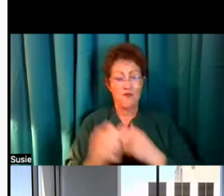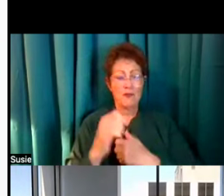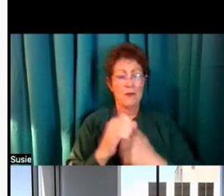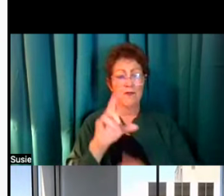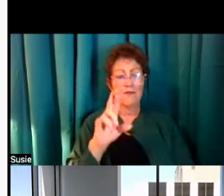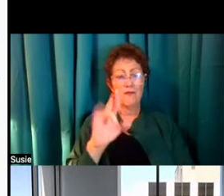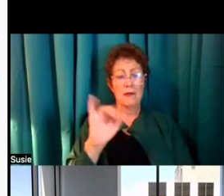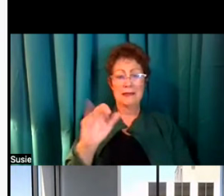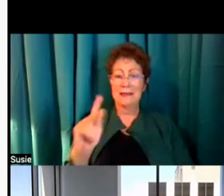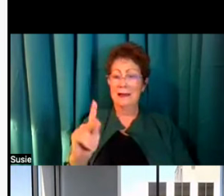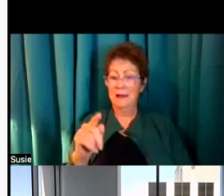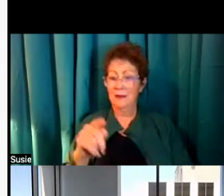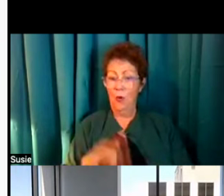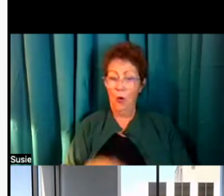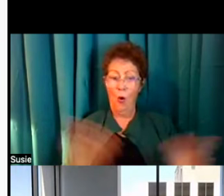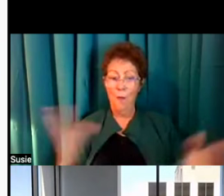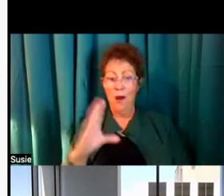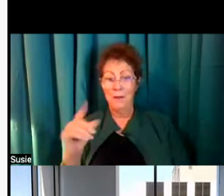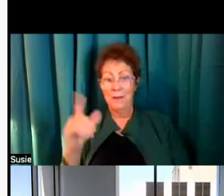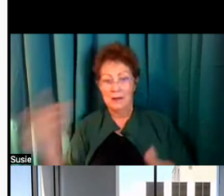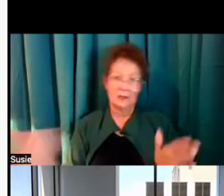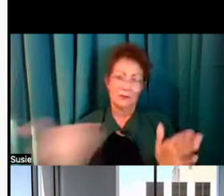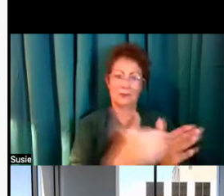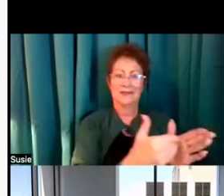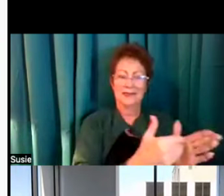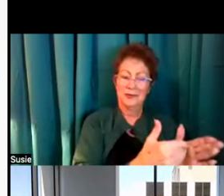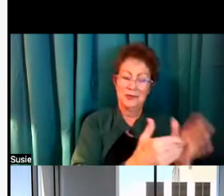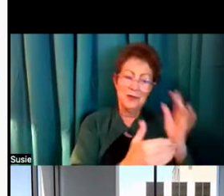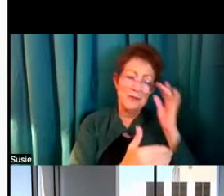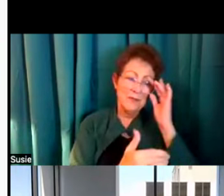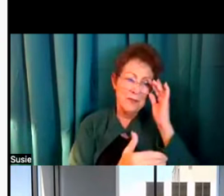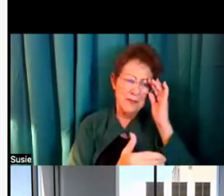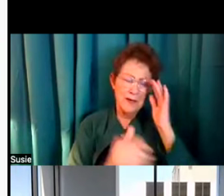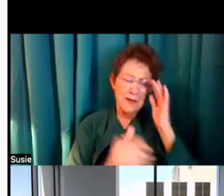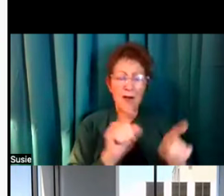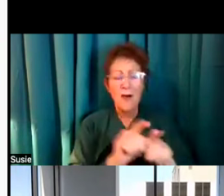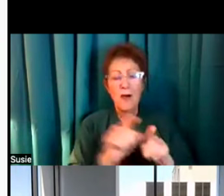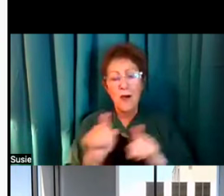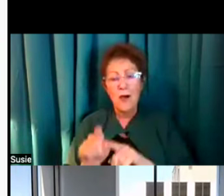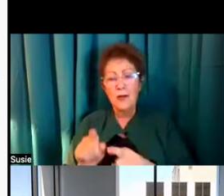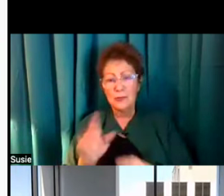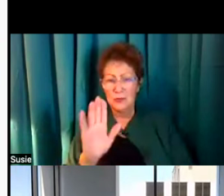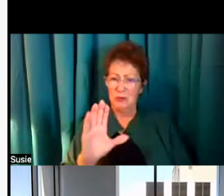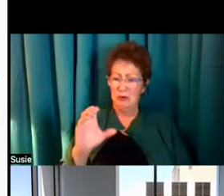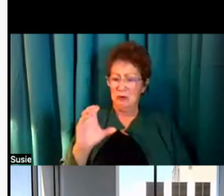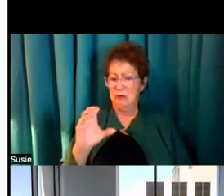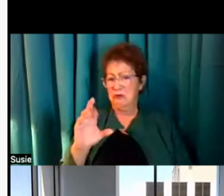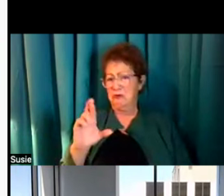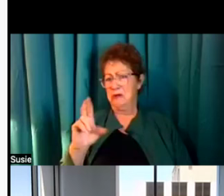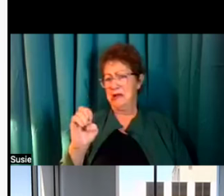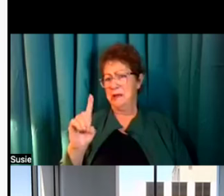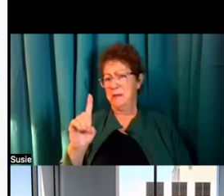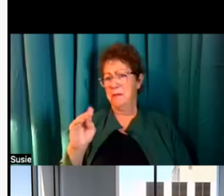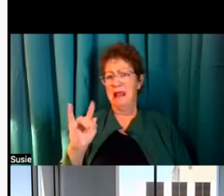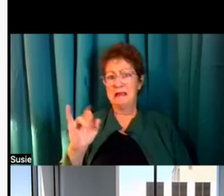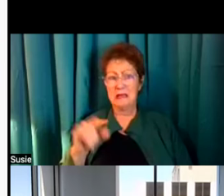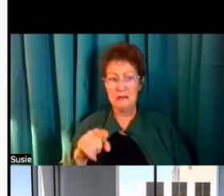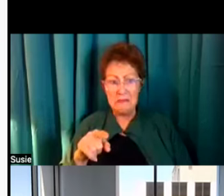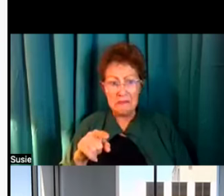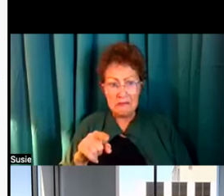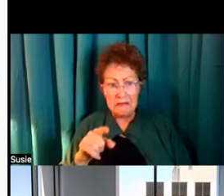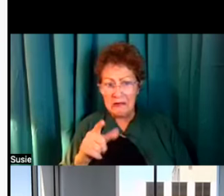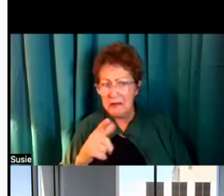open up a company to litigation, and then also from a sort of a credibility perspective, right? Like, is this all just